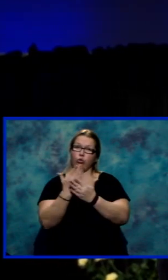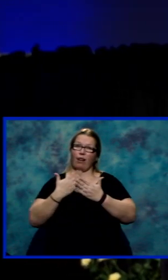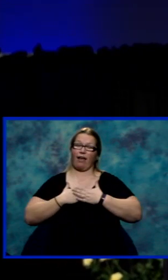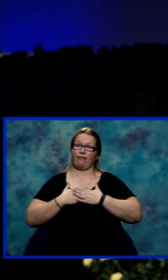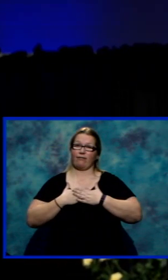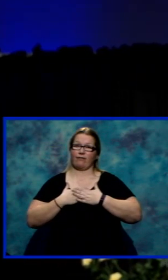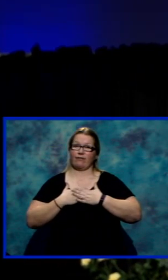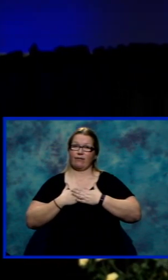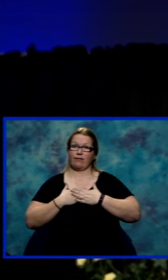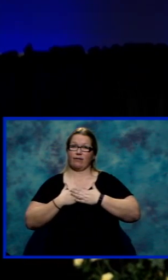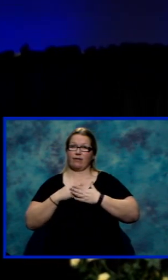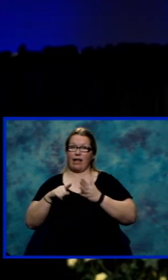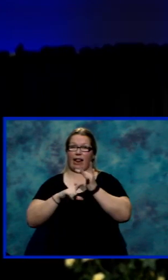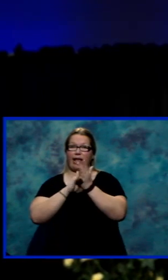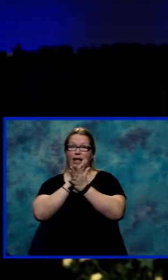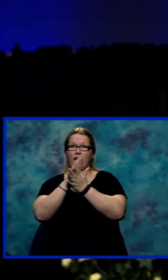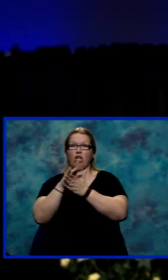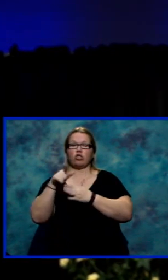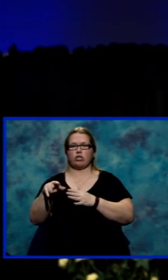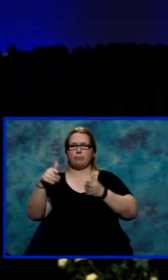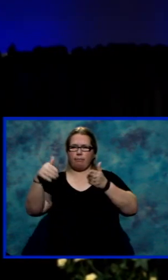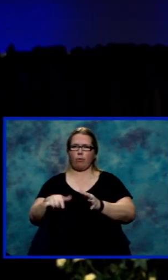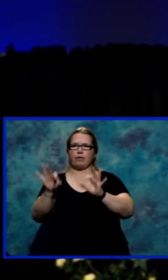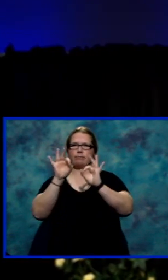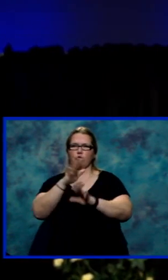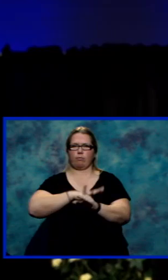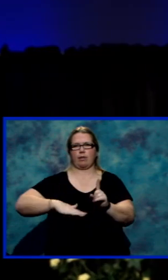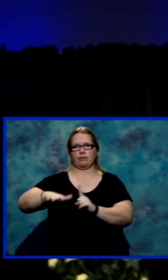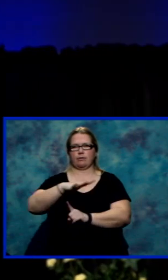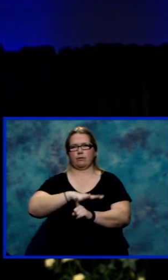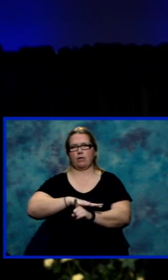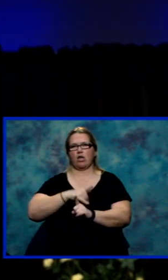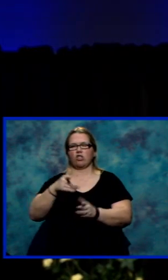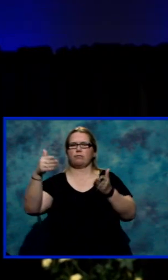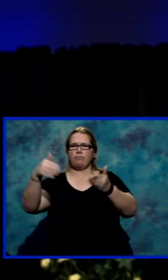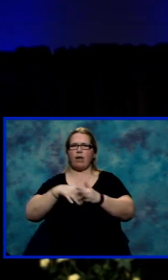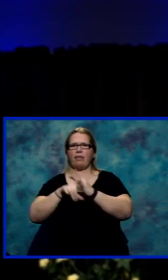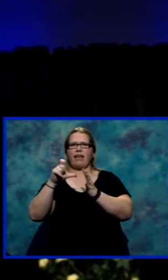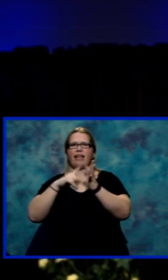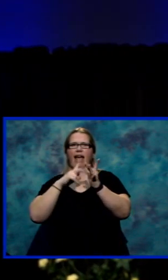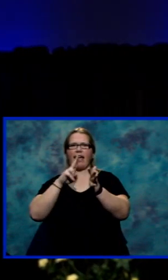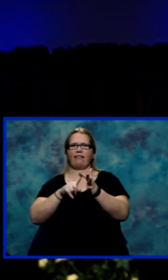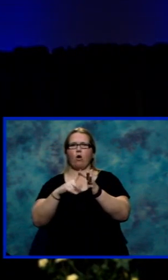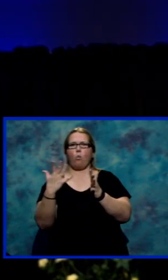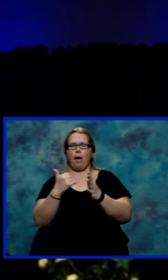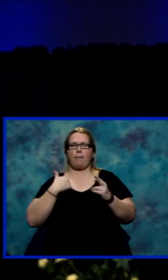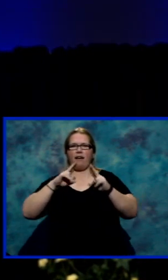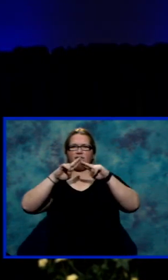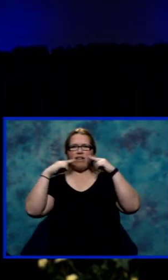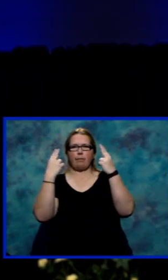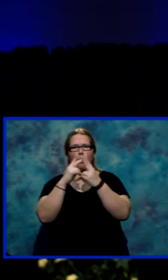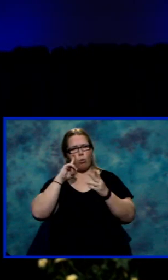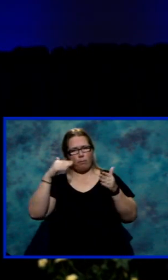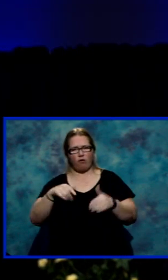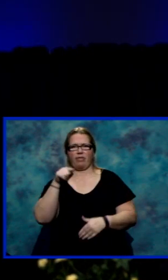she's buried in the special place. She's buried in the cave where my family is